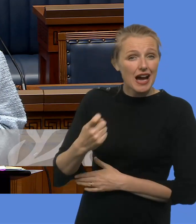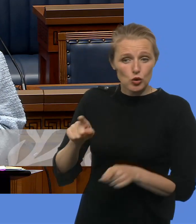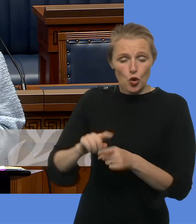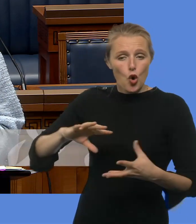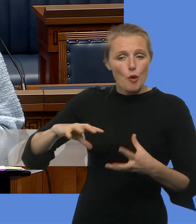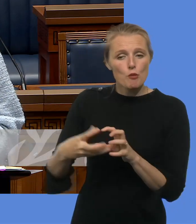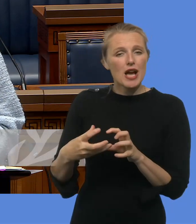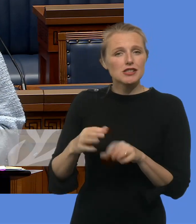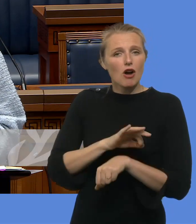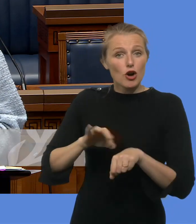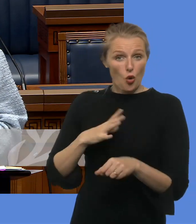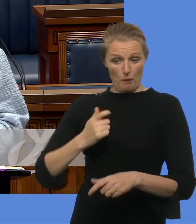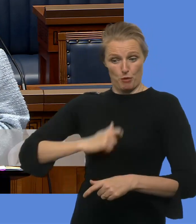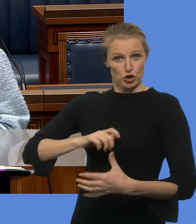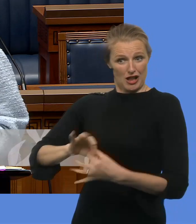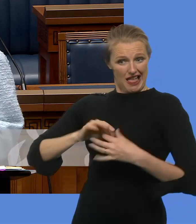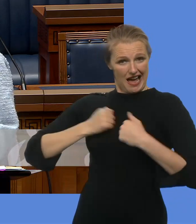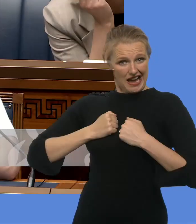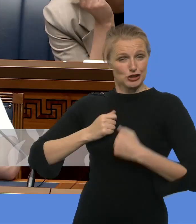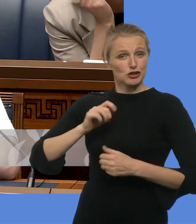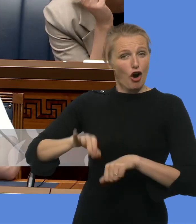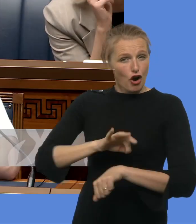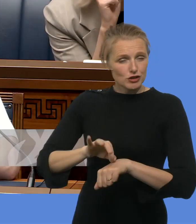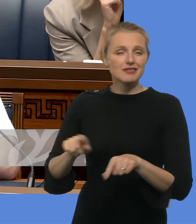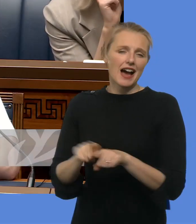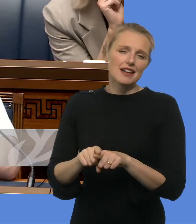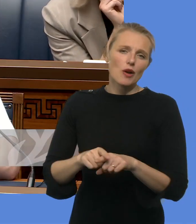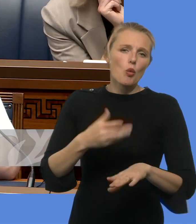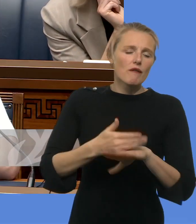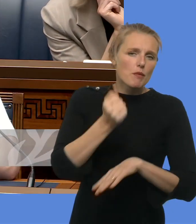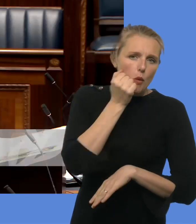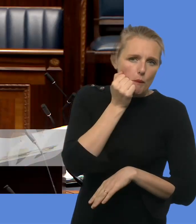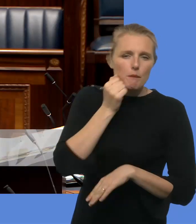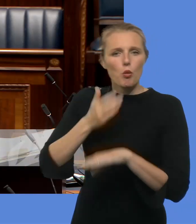or personalised hours, also hybrid working. This offers a